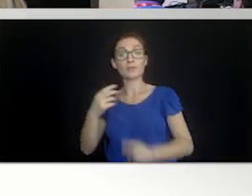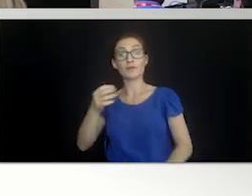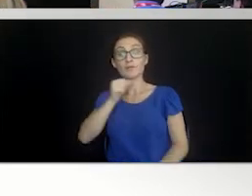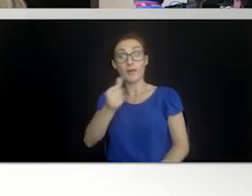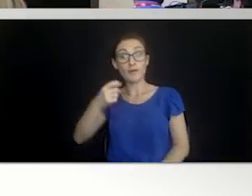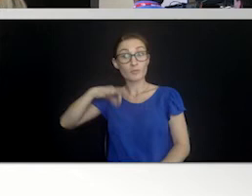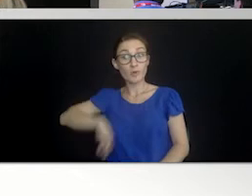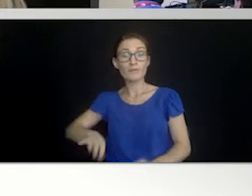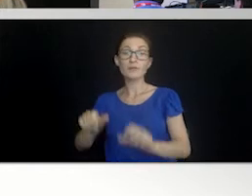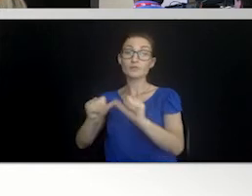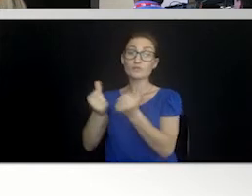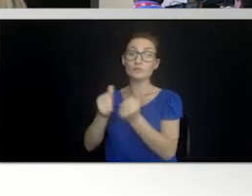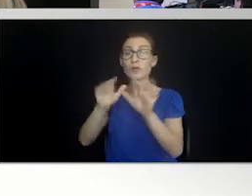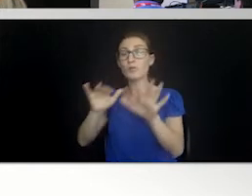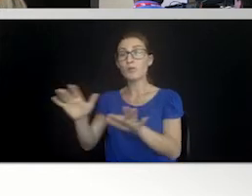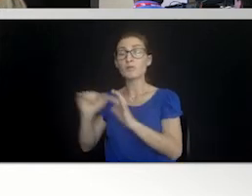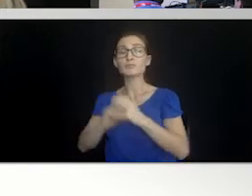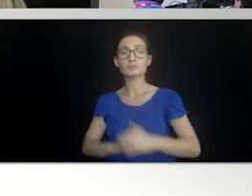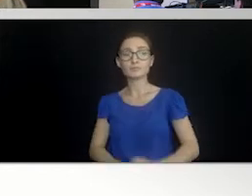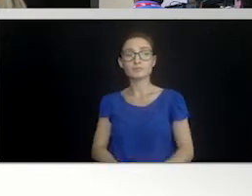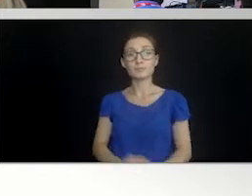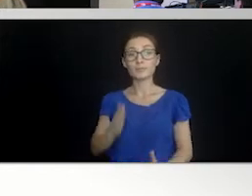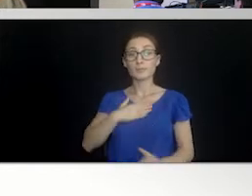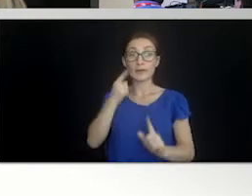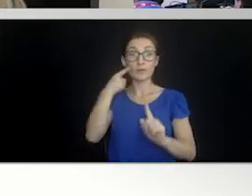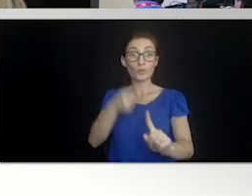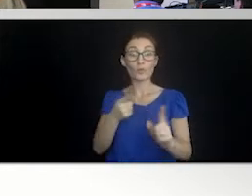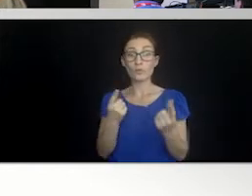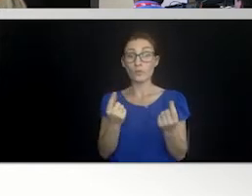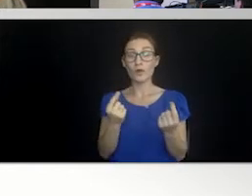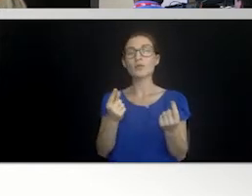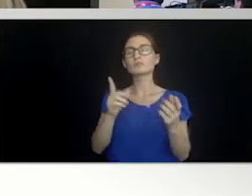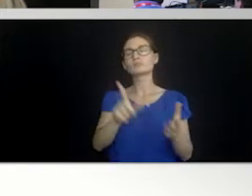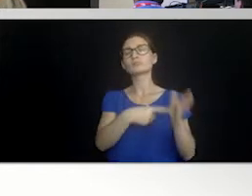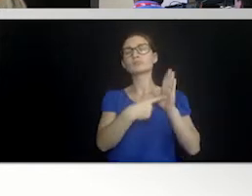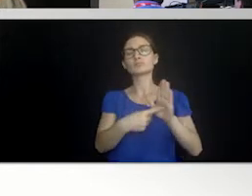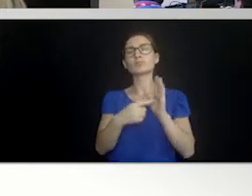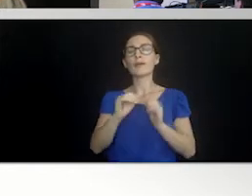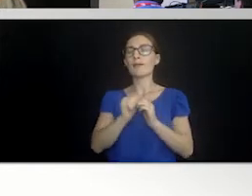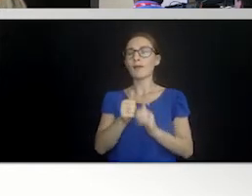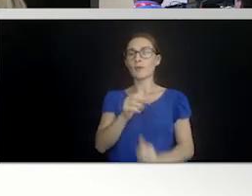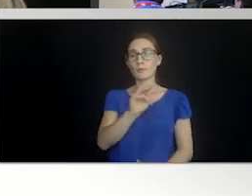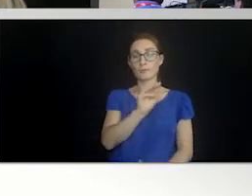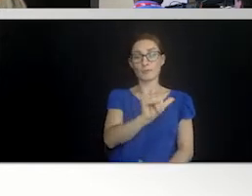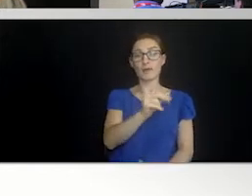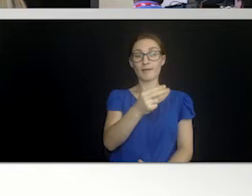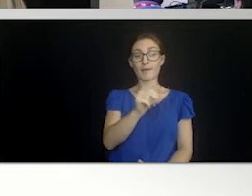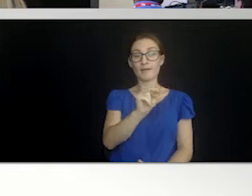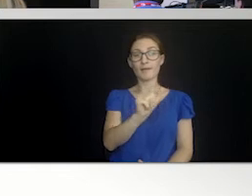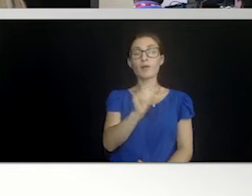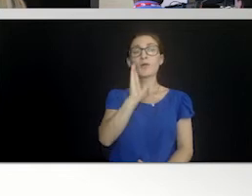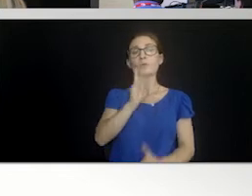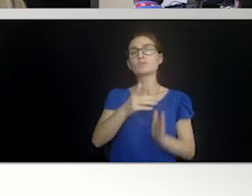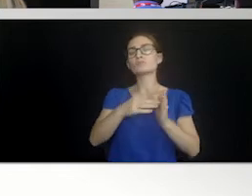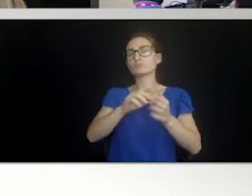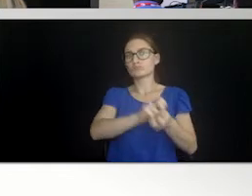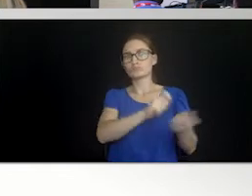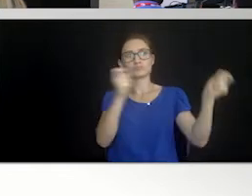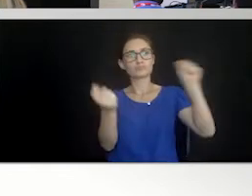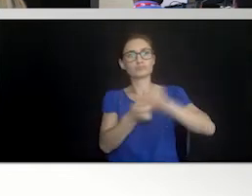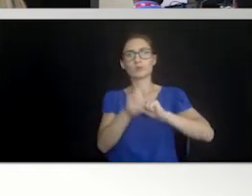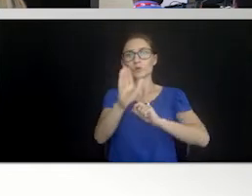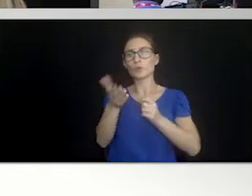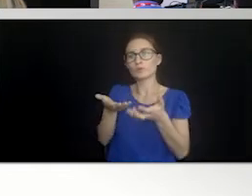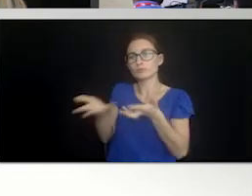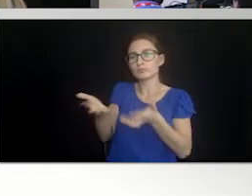even some nonprofits and associations in the market today. My goal today is to leave you with an understanding of how MyHana is going to transform the way you engage